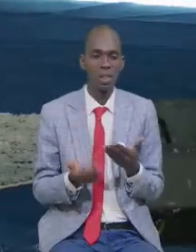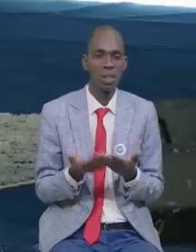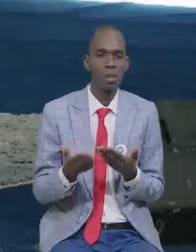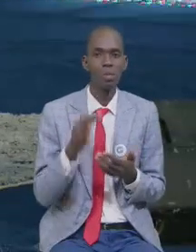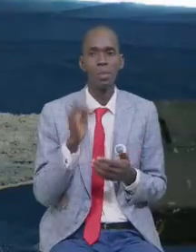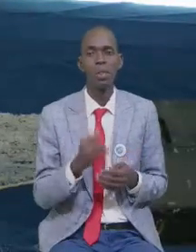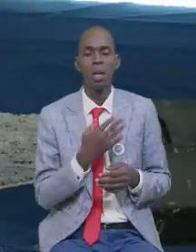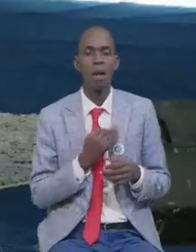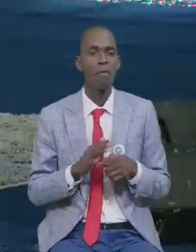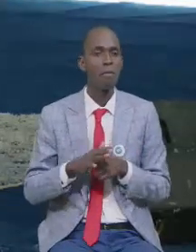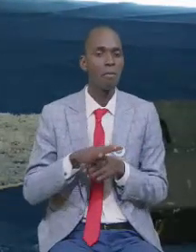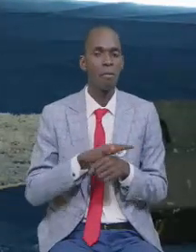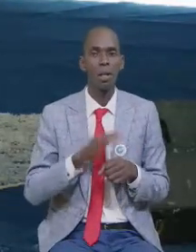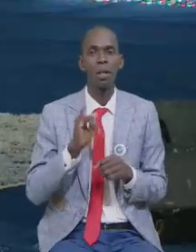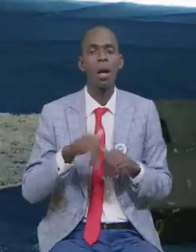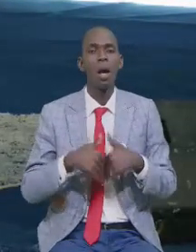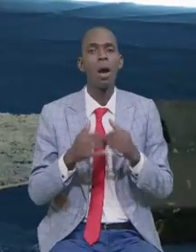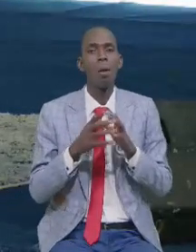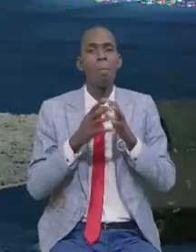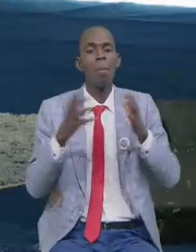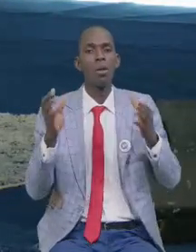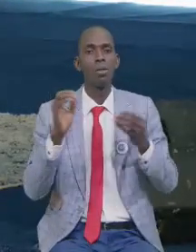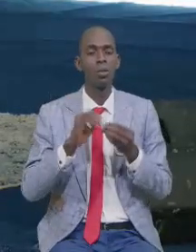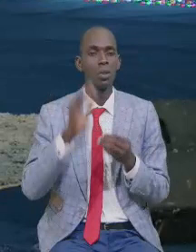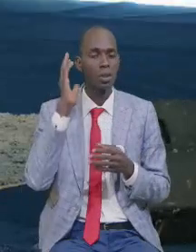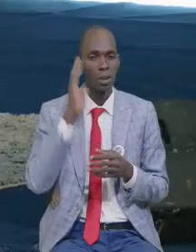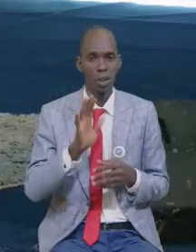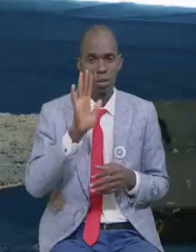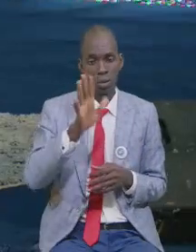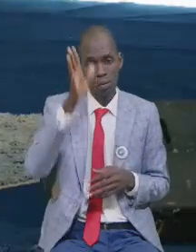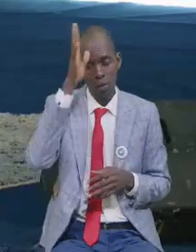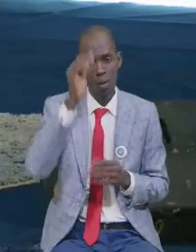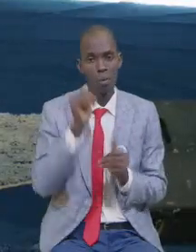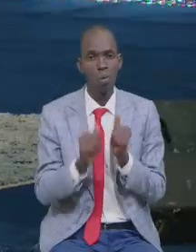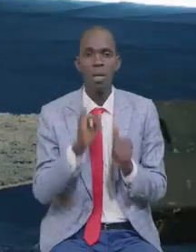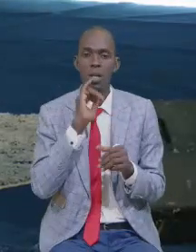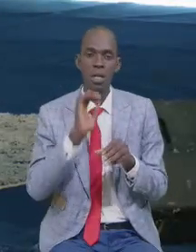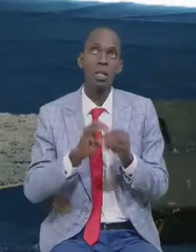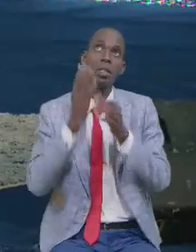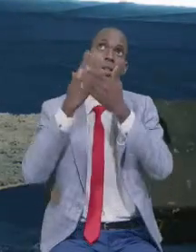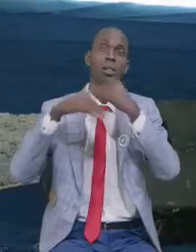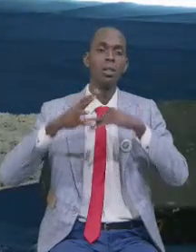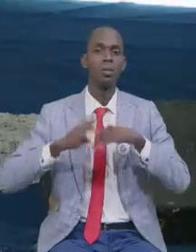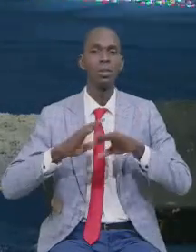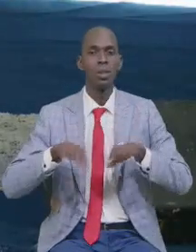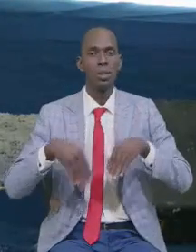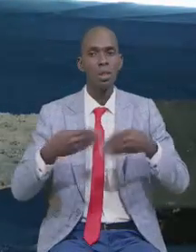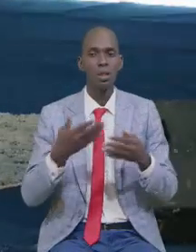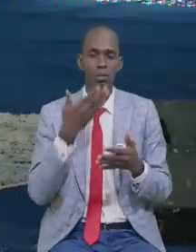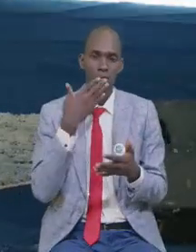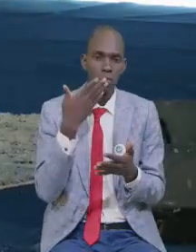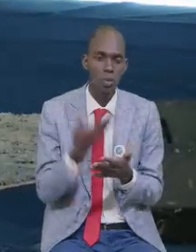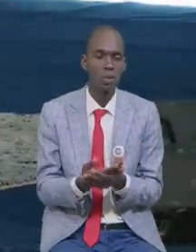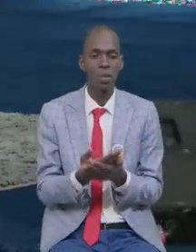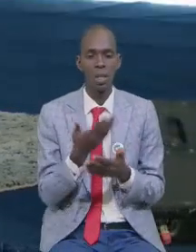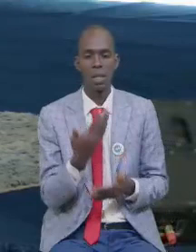fully, how much more shall your Father which is in heaven give good things